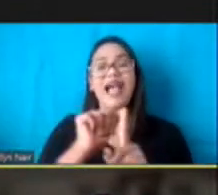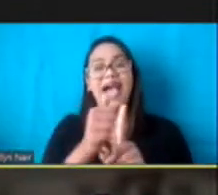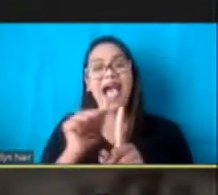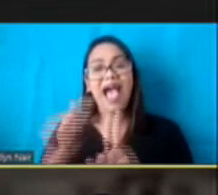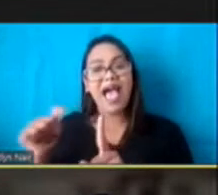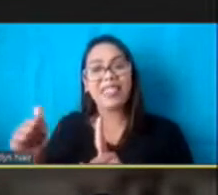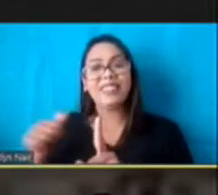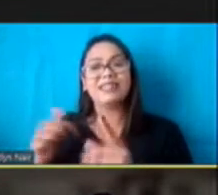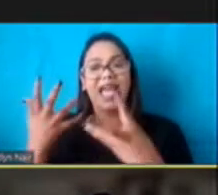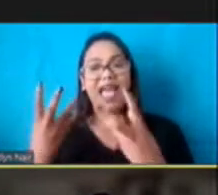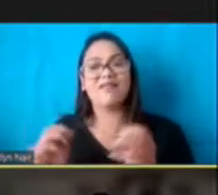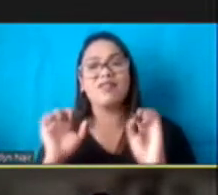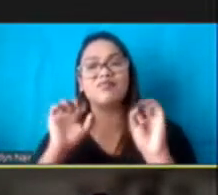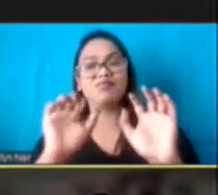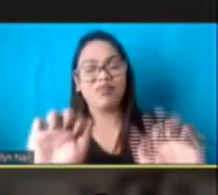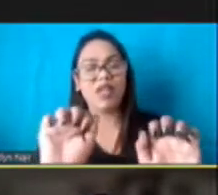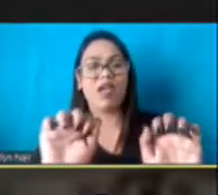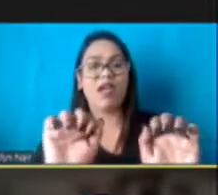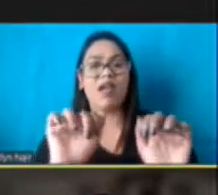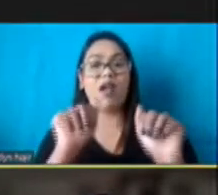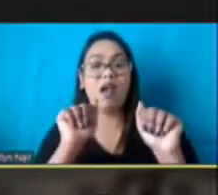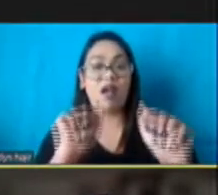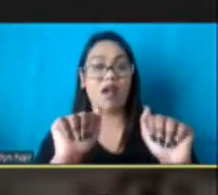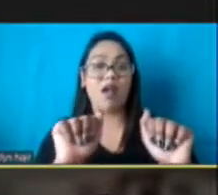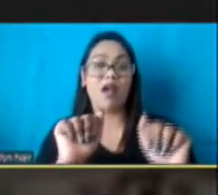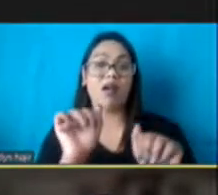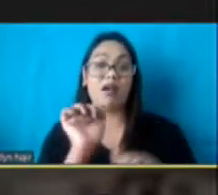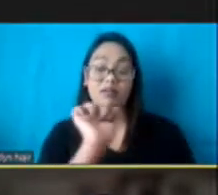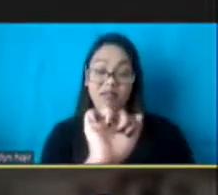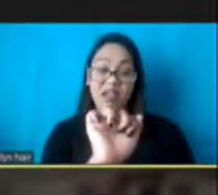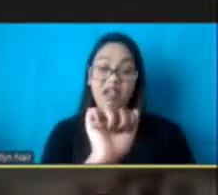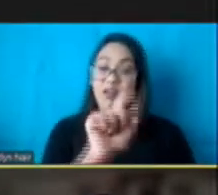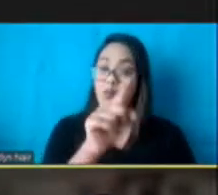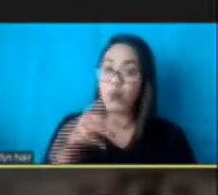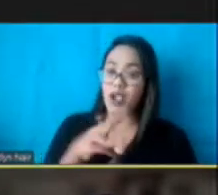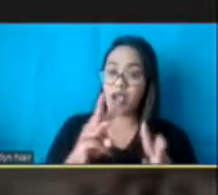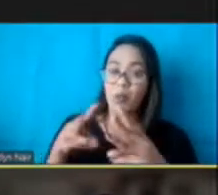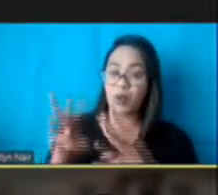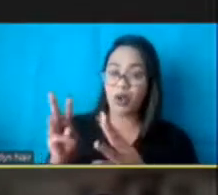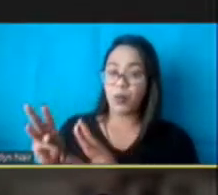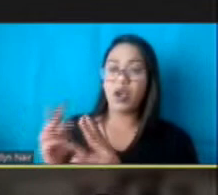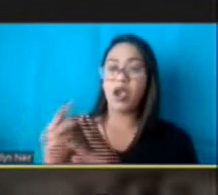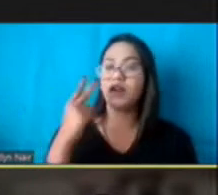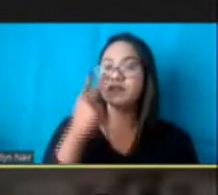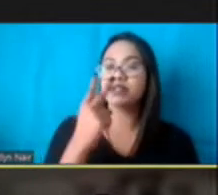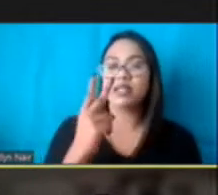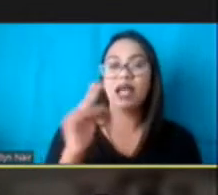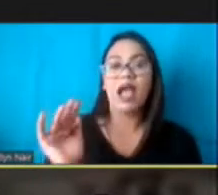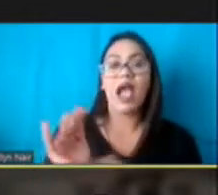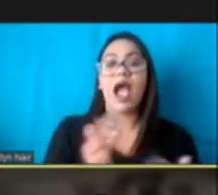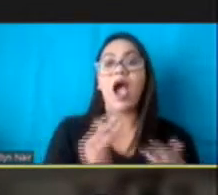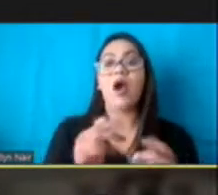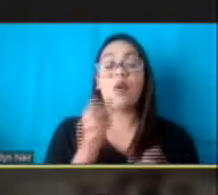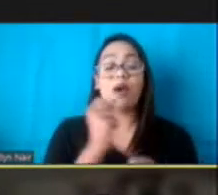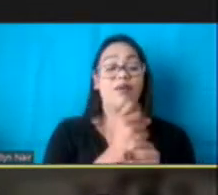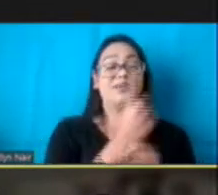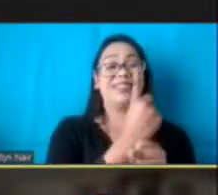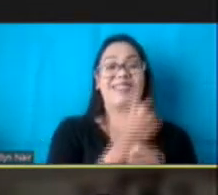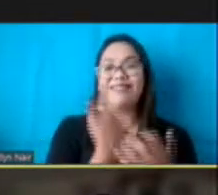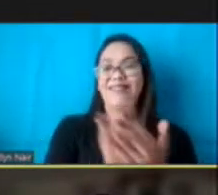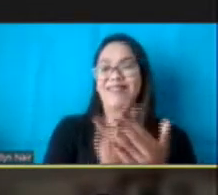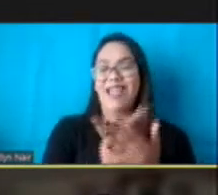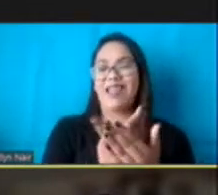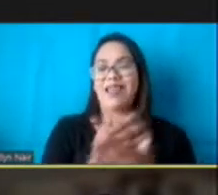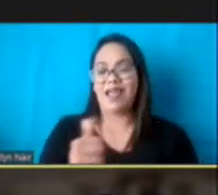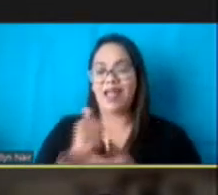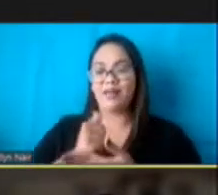lower seroprevalence and a lower vaccination rate. So we'll be watching to see whether the same trend that we see in Gauteng holds in other provinces as